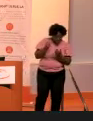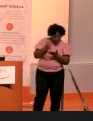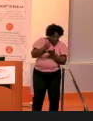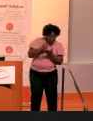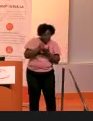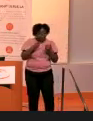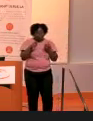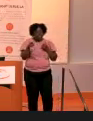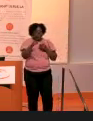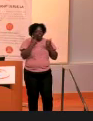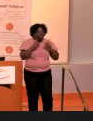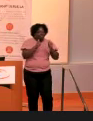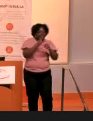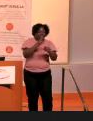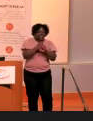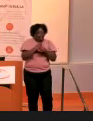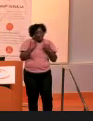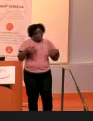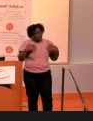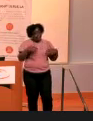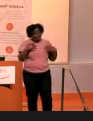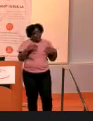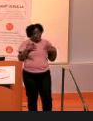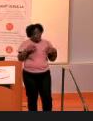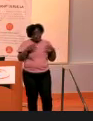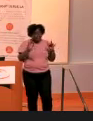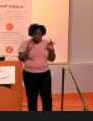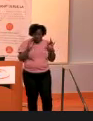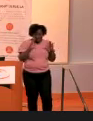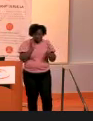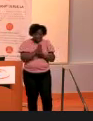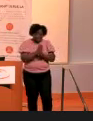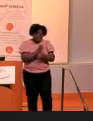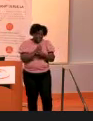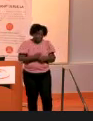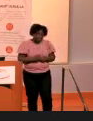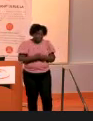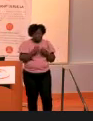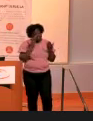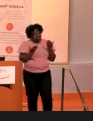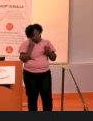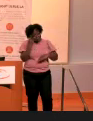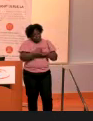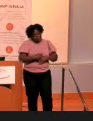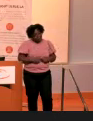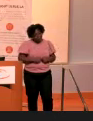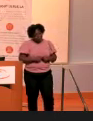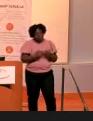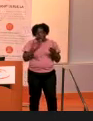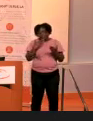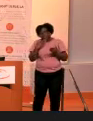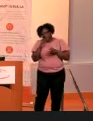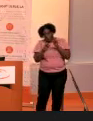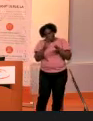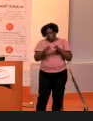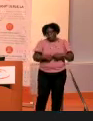have been out trying to get the medications, they're hard to come by. Yeah. Still, Thank you so unfortunately, one day. Yeah, thank you so much for explaining